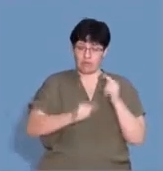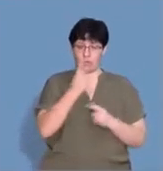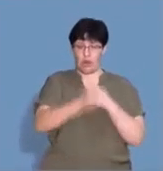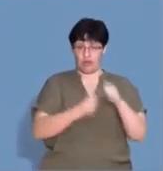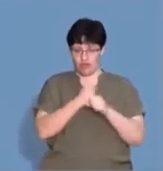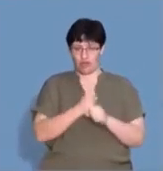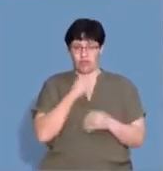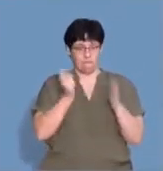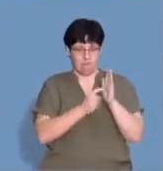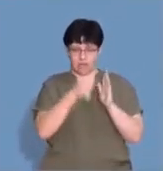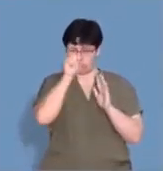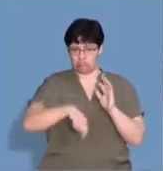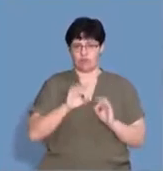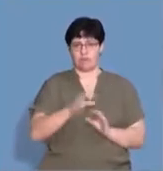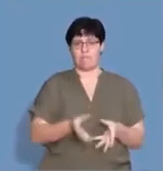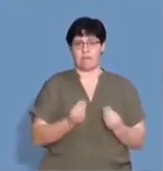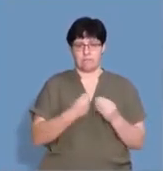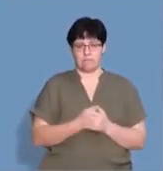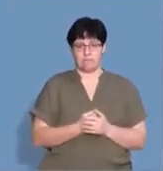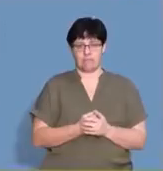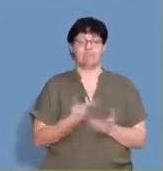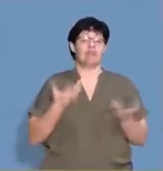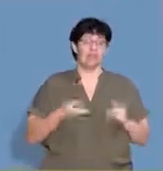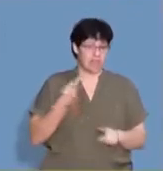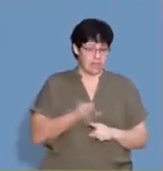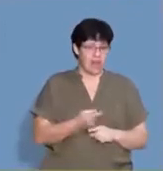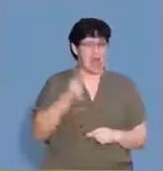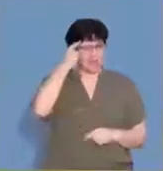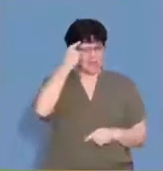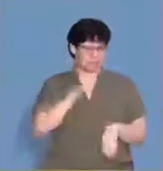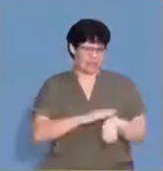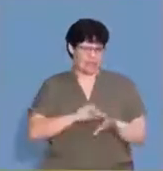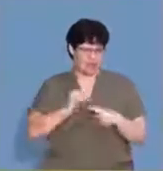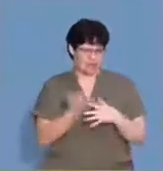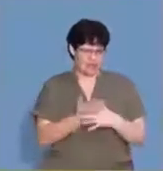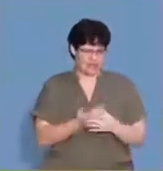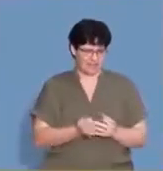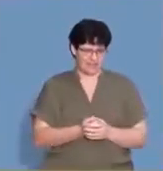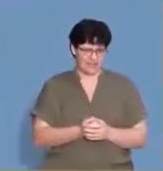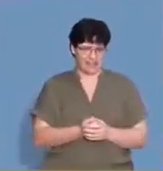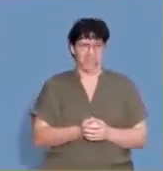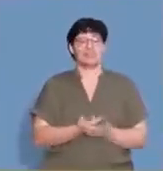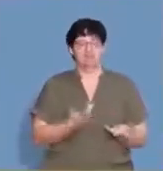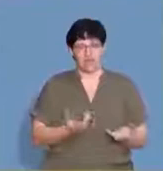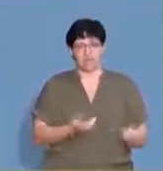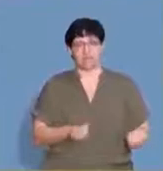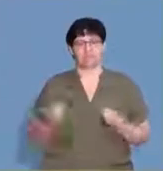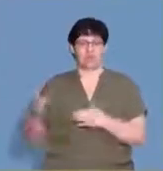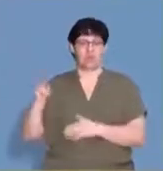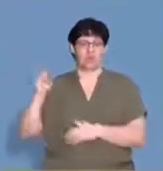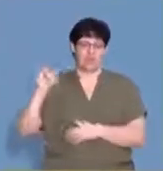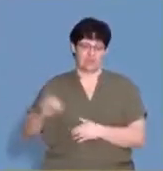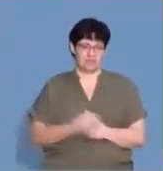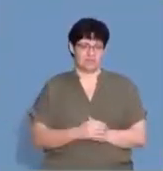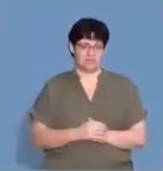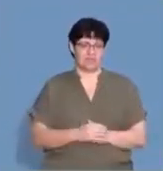all 3 of those marks. So on that note, I think it might be time for us to take a little bit of a breather. So I'm going to hand you over to